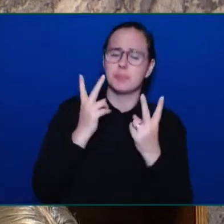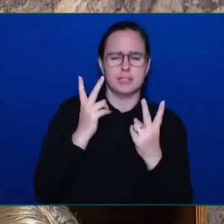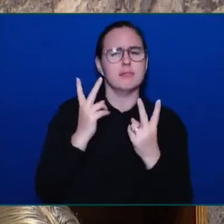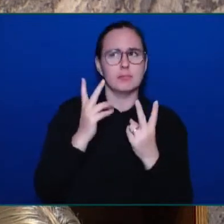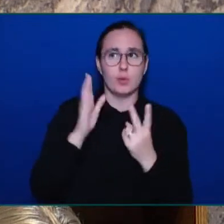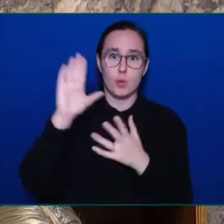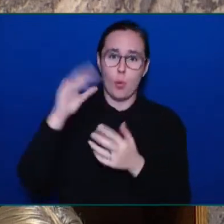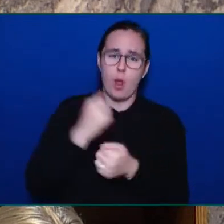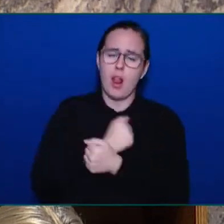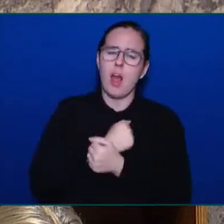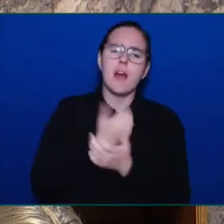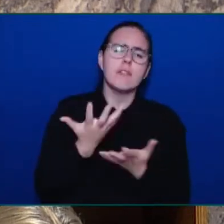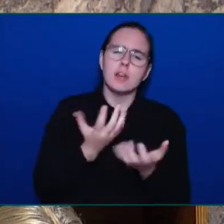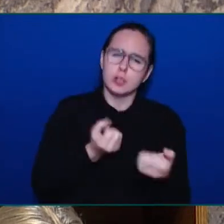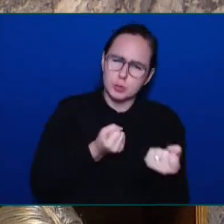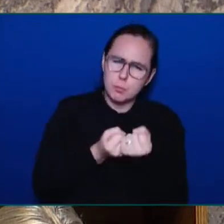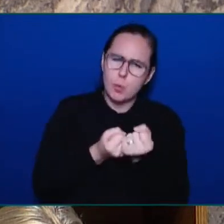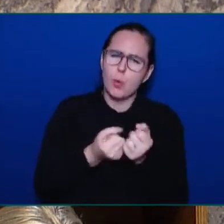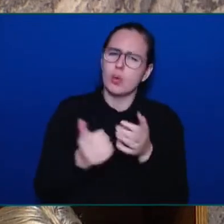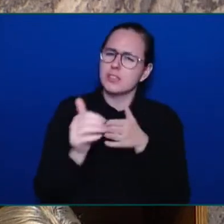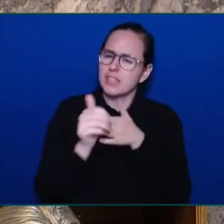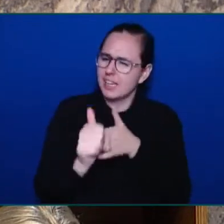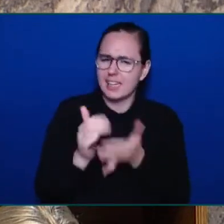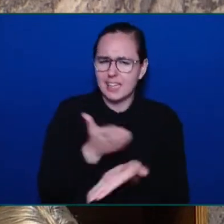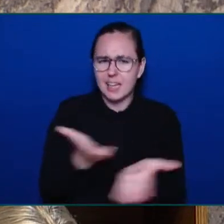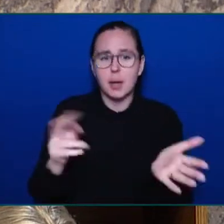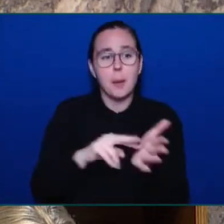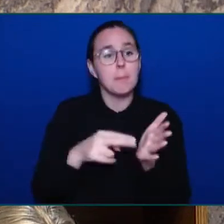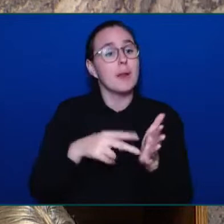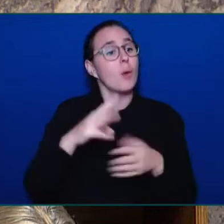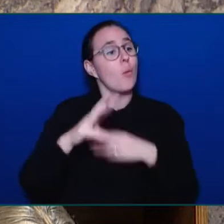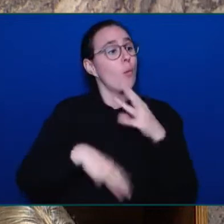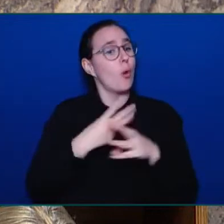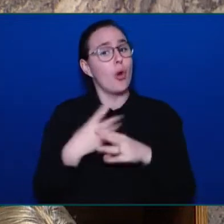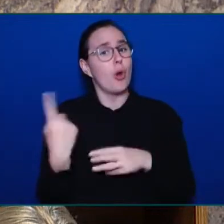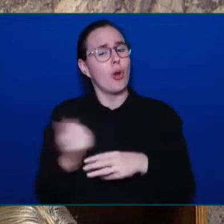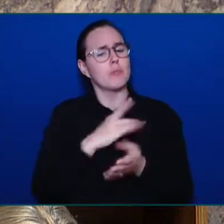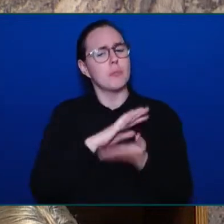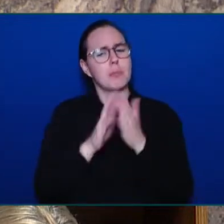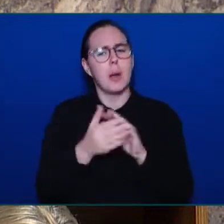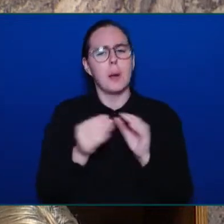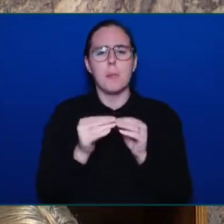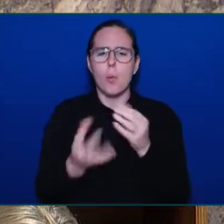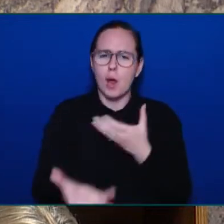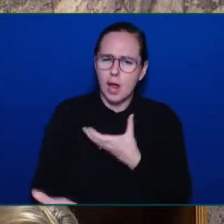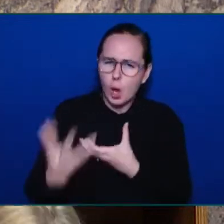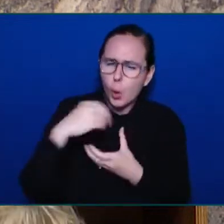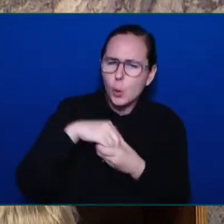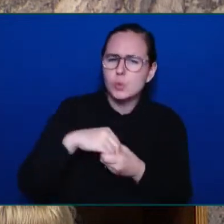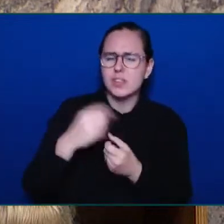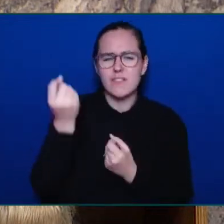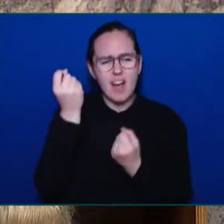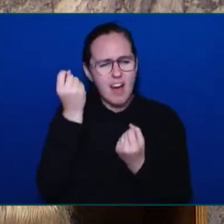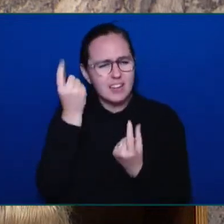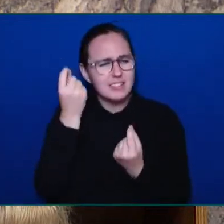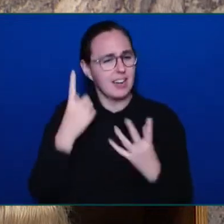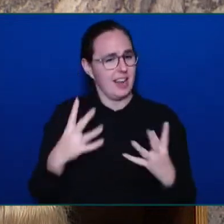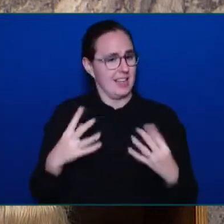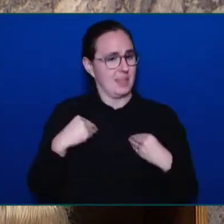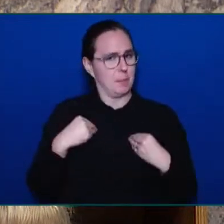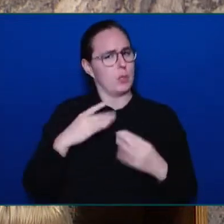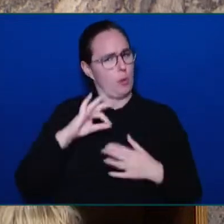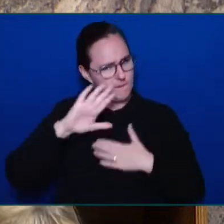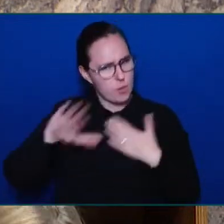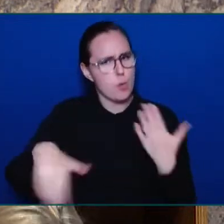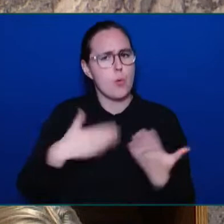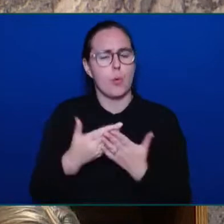inclusive, more understanding, and more accepting of all. We pray for the safety and well-being of our transgender siblings